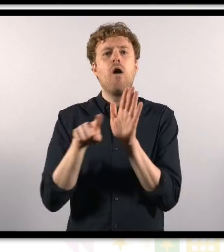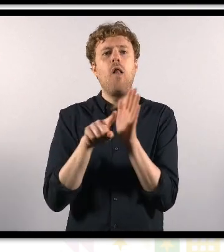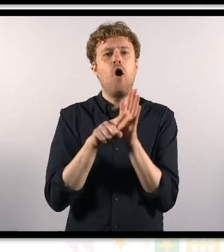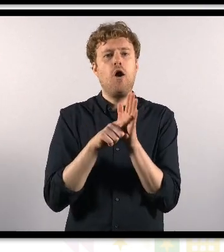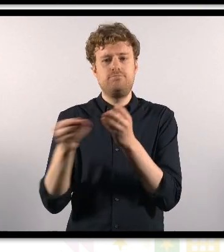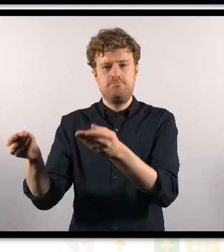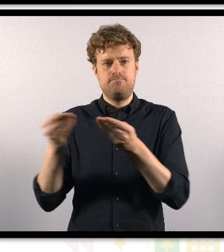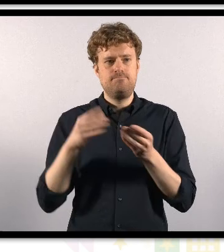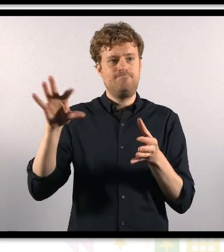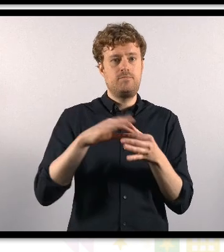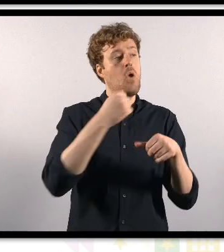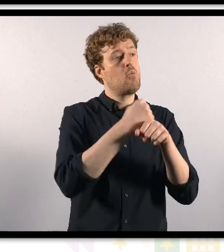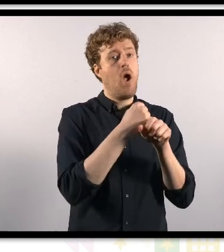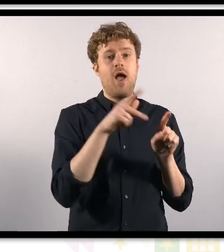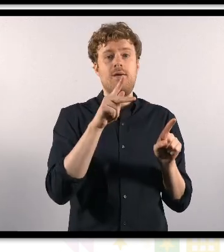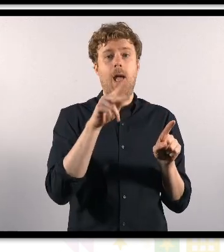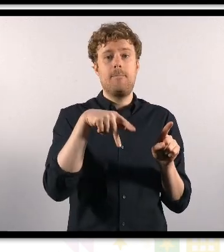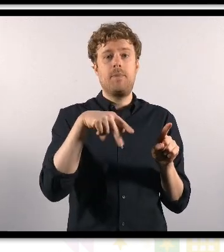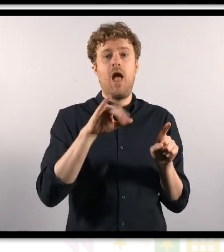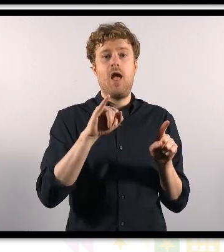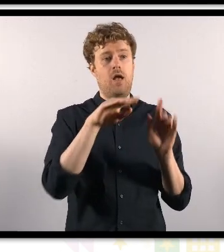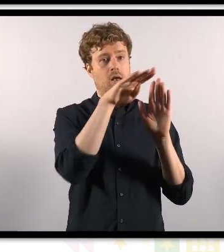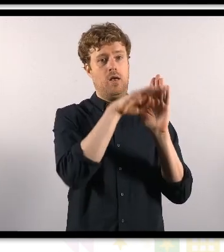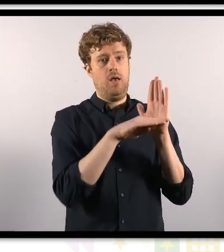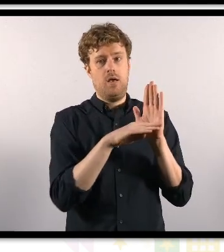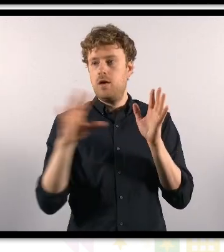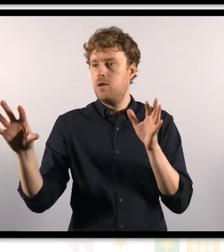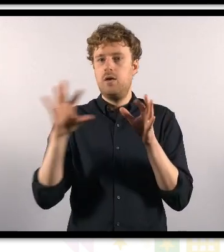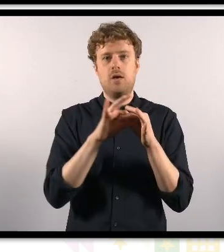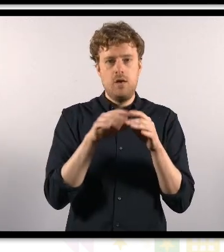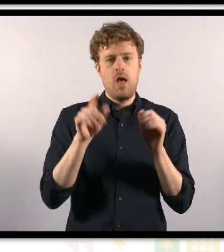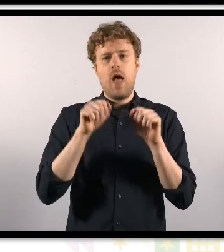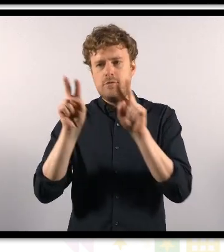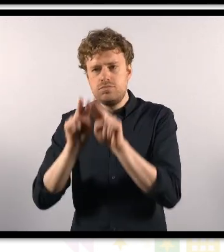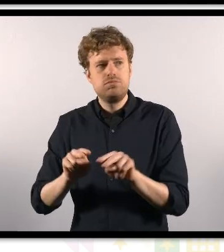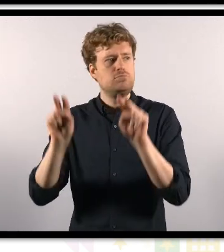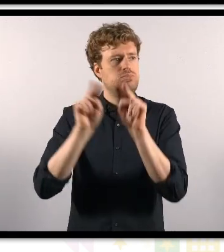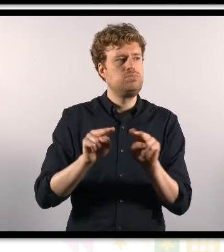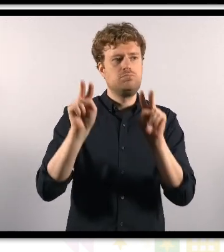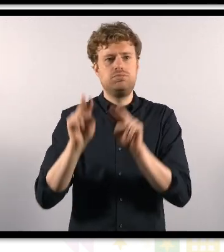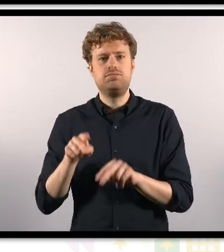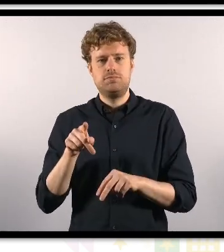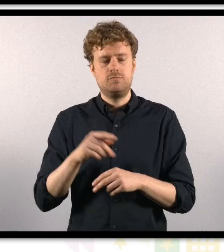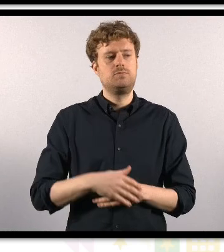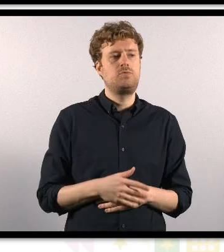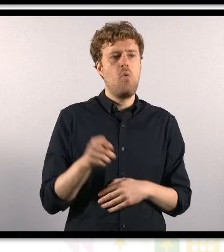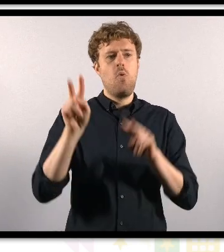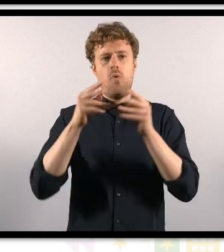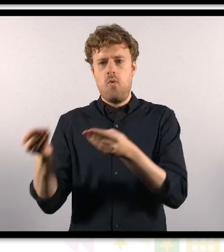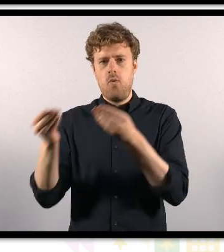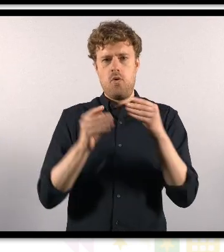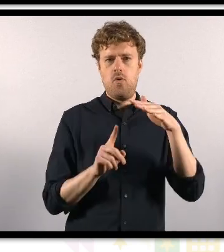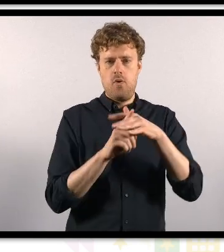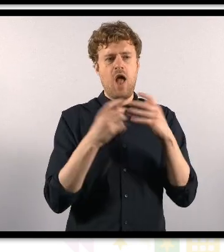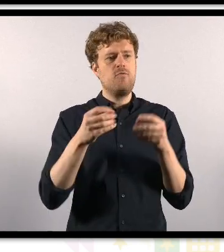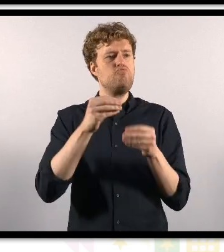It's a good start, but it doesn't work all the time. And one of the reasons being that it learns based off